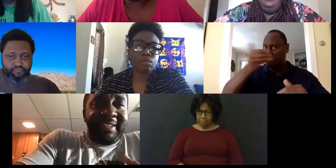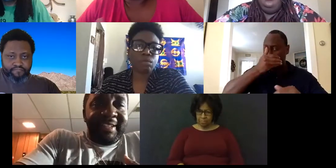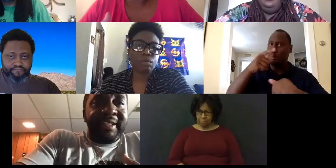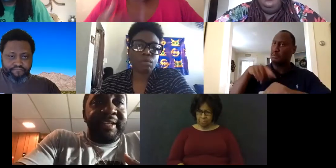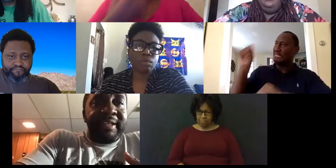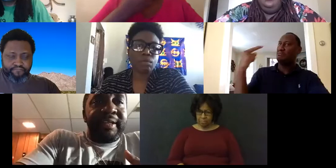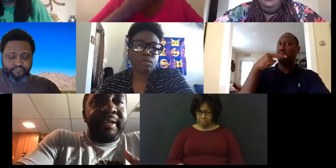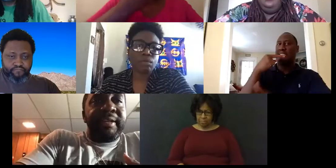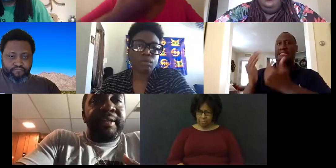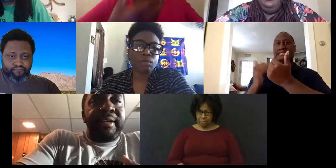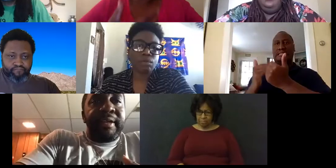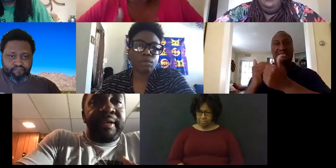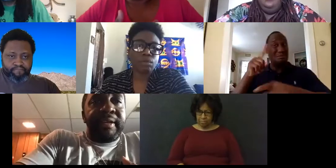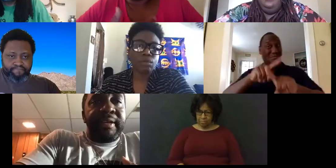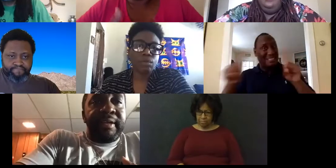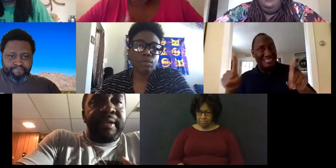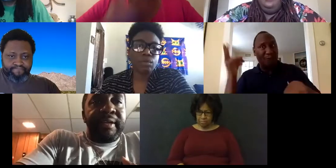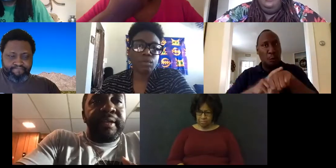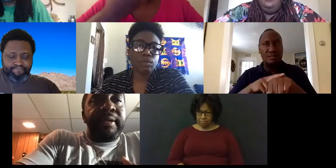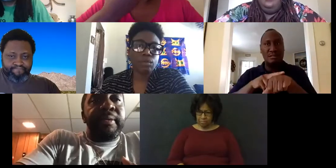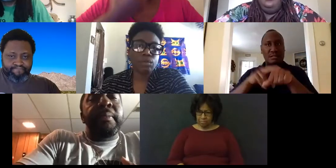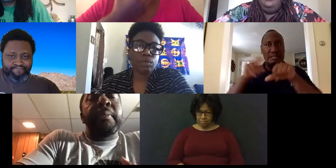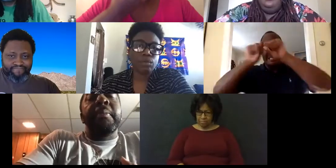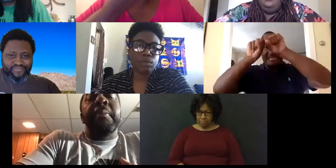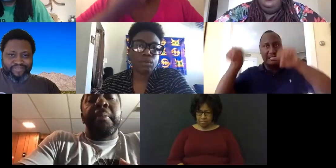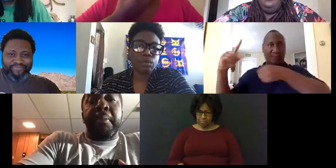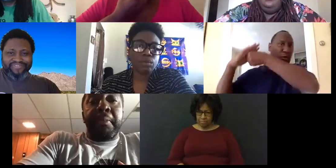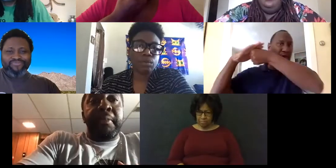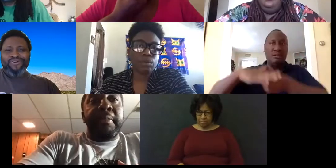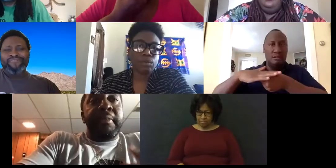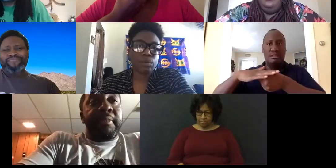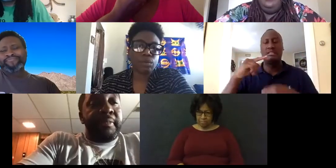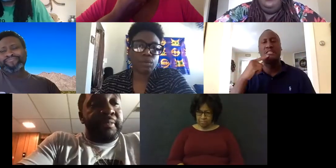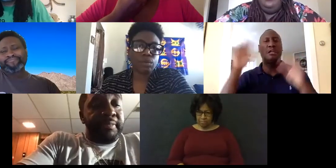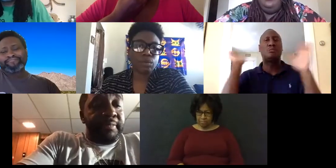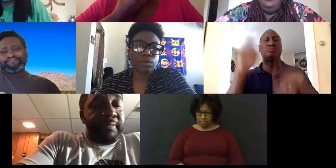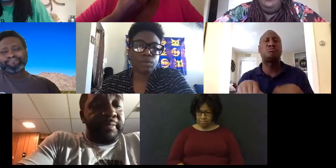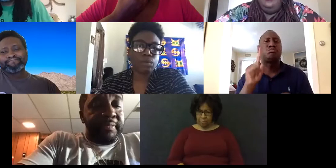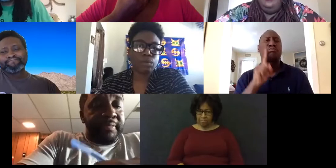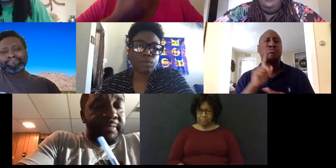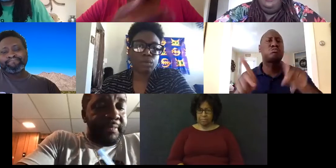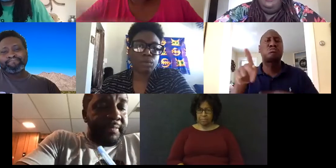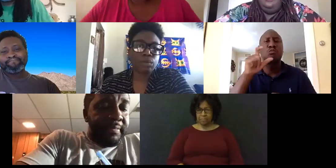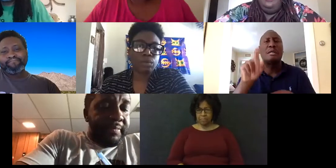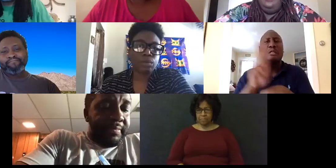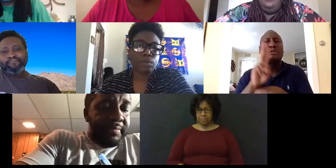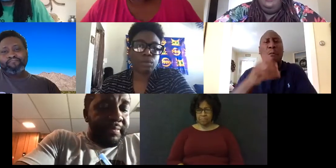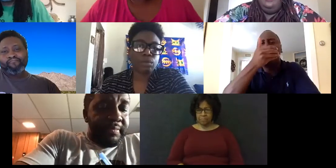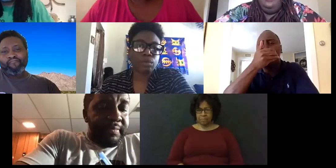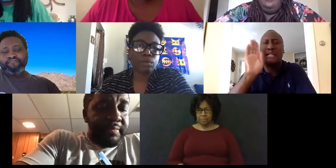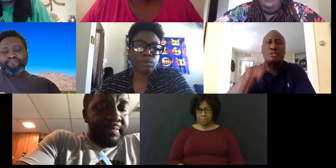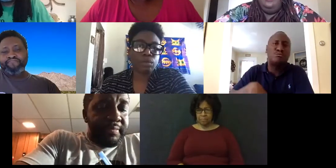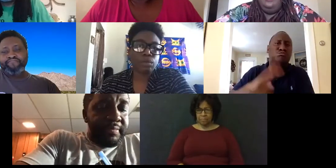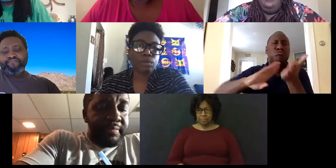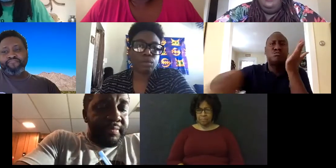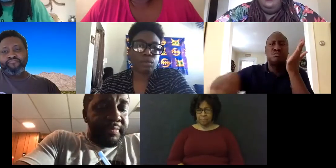visible mask, a mask in which we can see clearly and be able to see the lips and everything. So that's as if